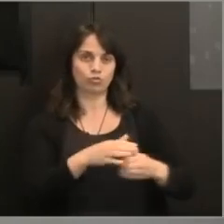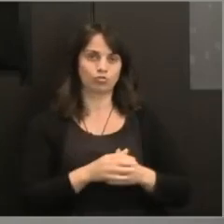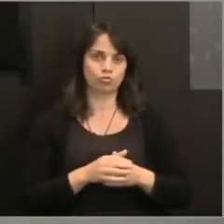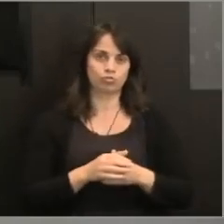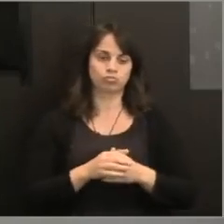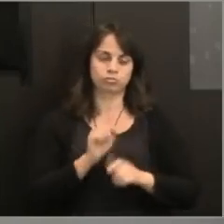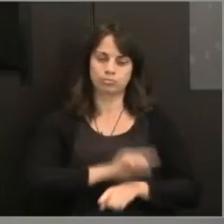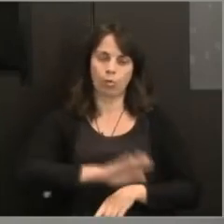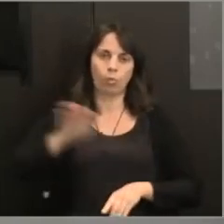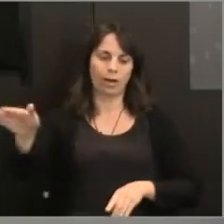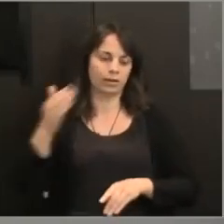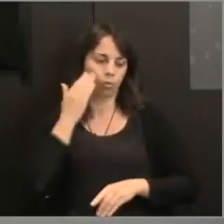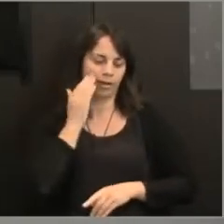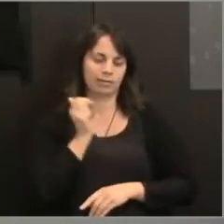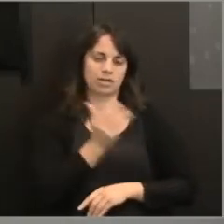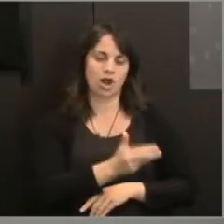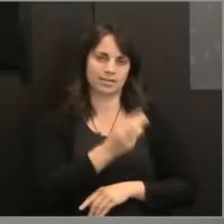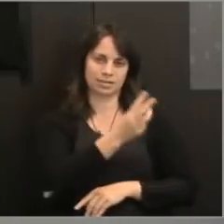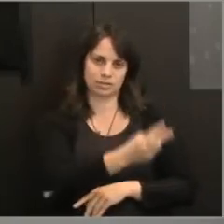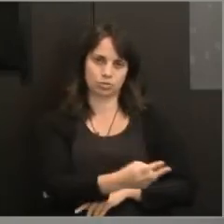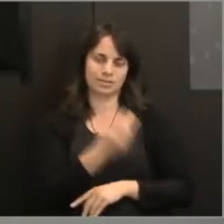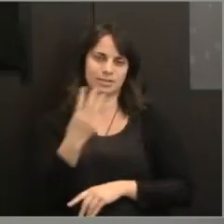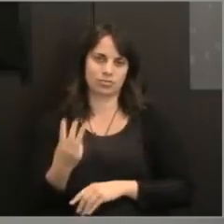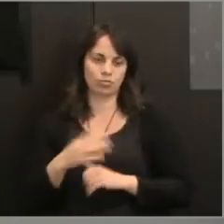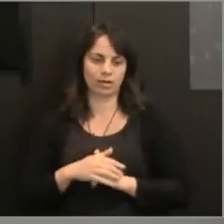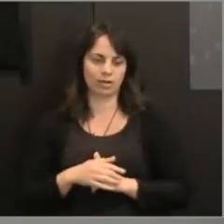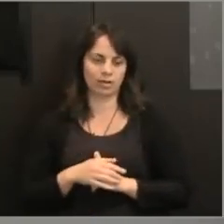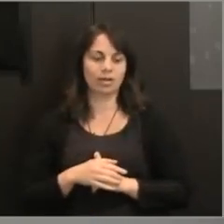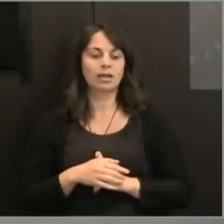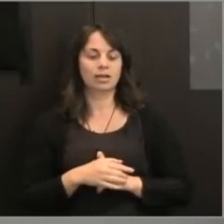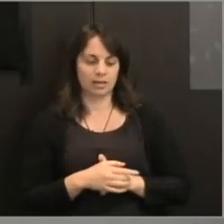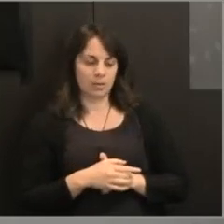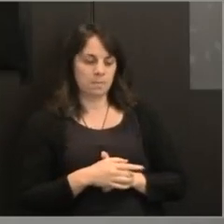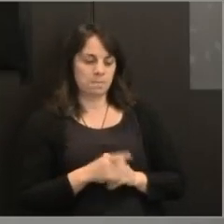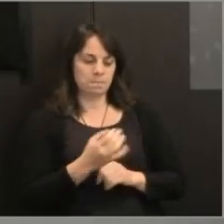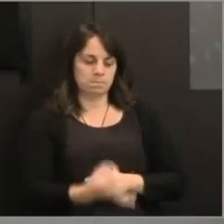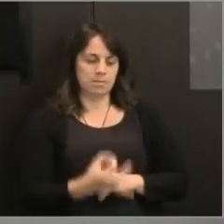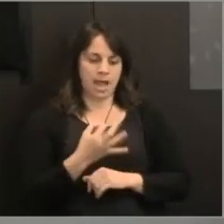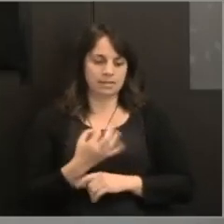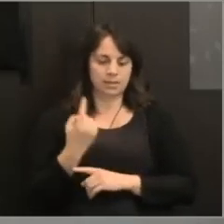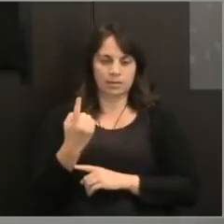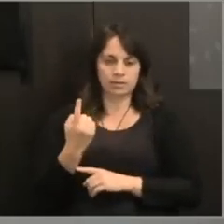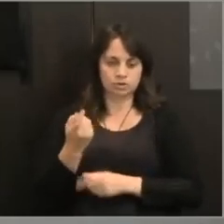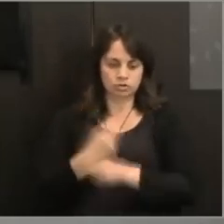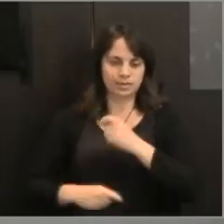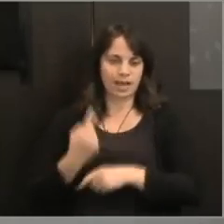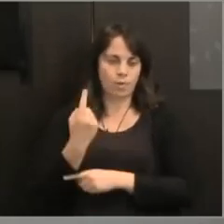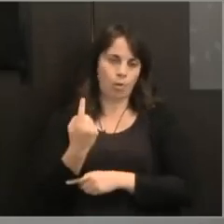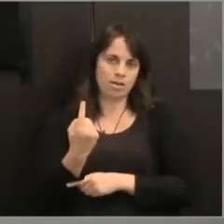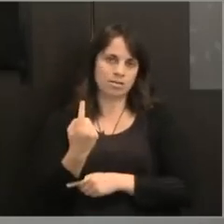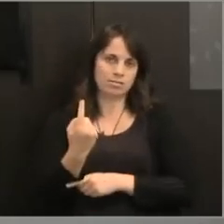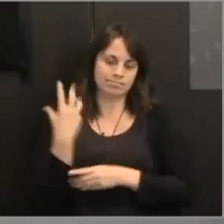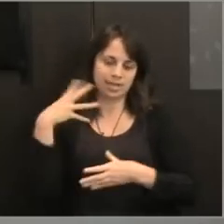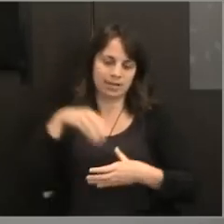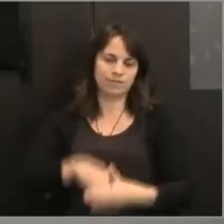in 1923, I was asked to be one of the Māori delegation that went to the first meeting